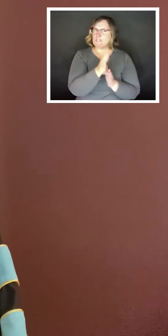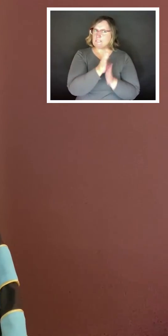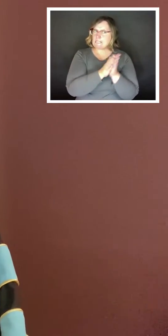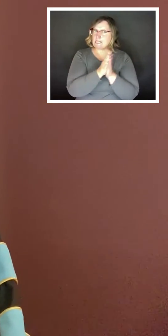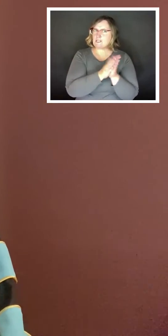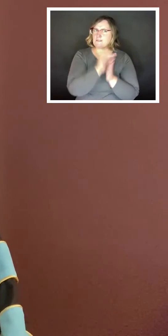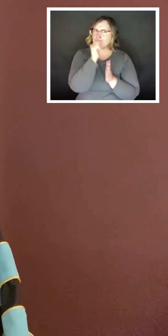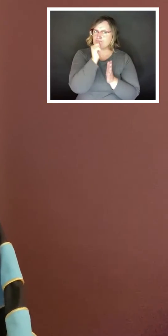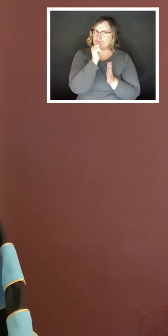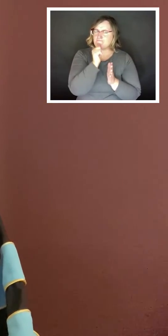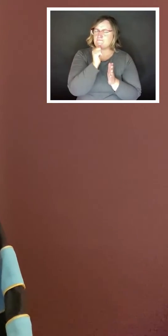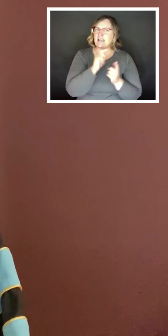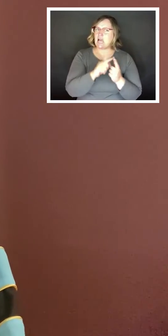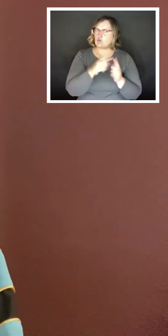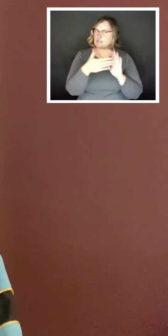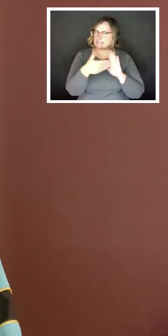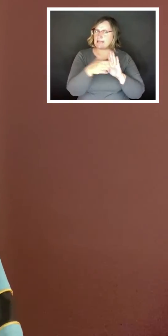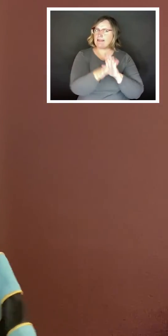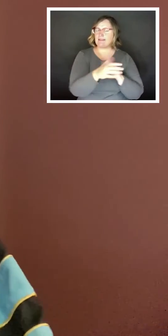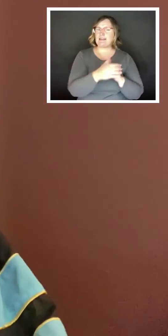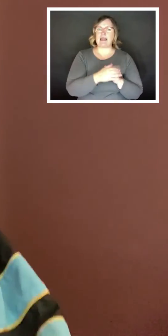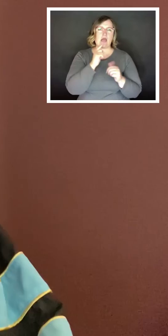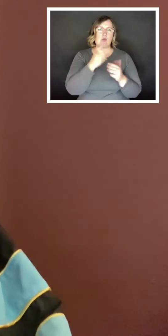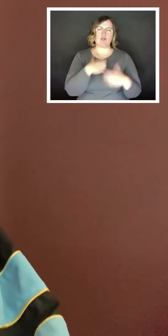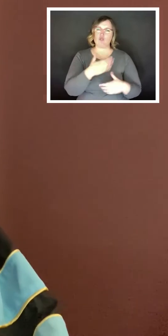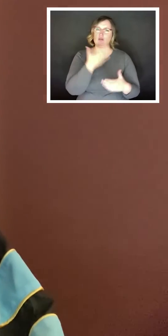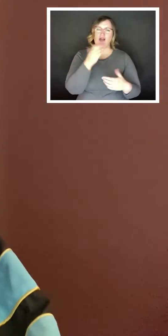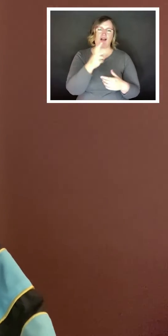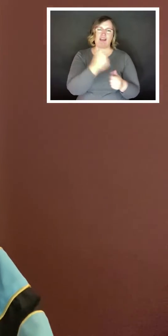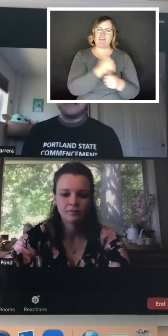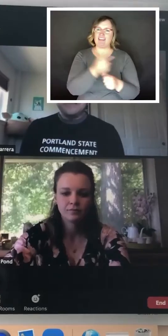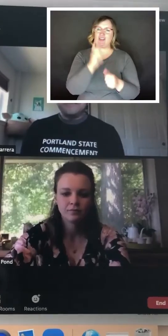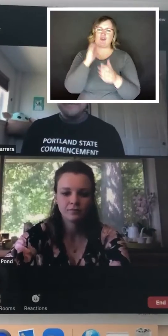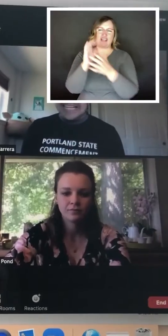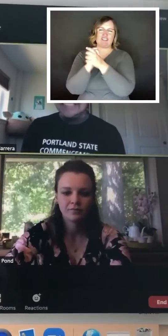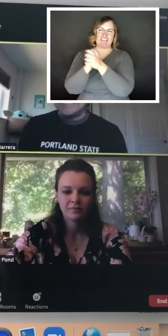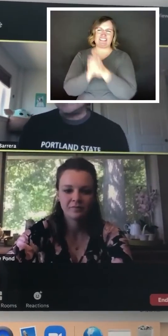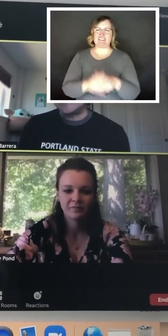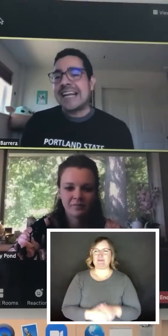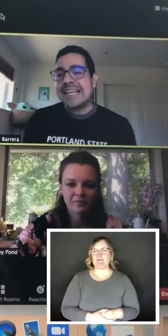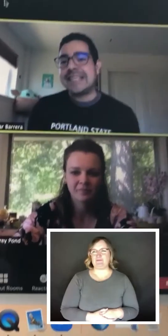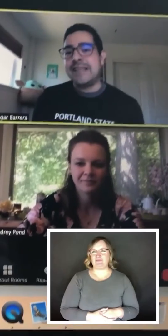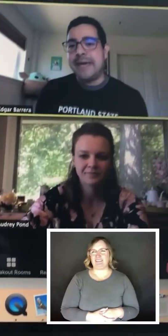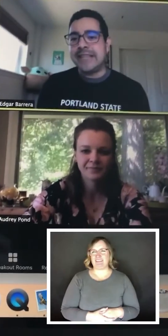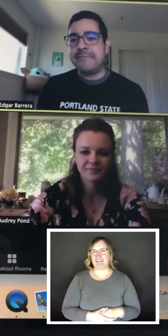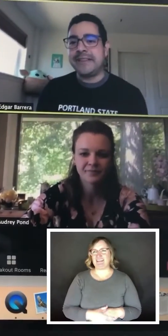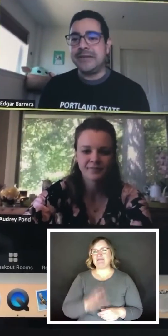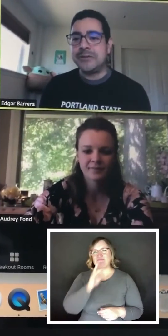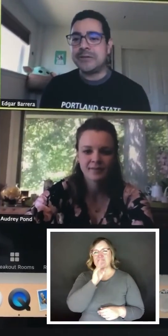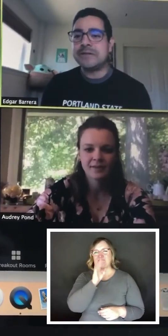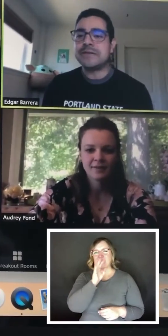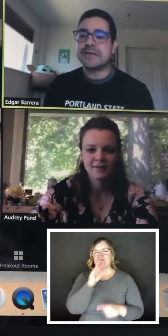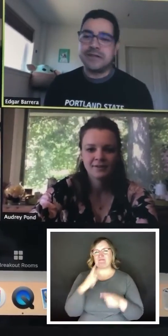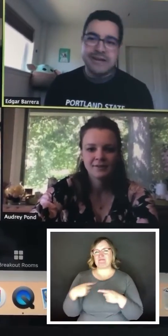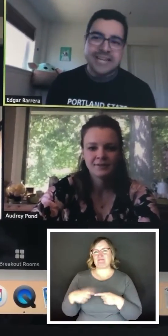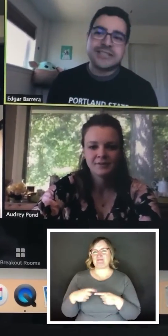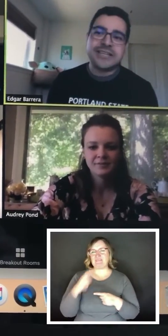resilient, and I wish you luck on everything that's to come. Congratulations. Felicidades a la clase de